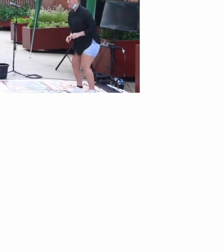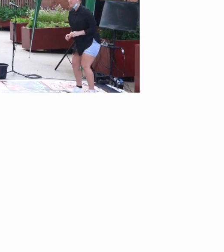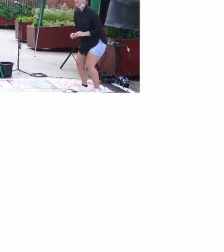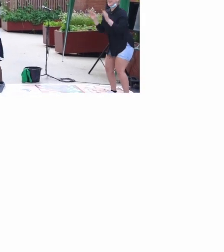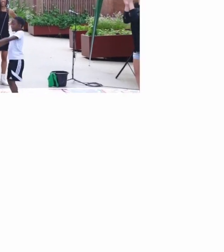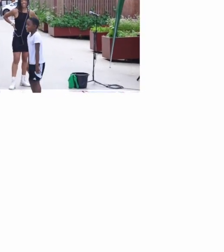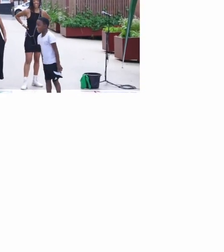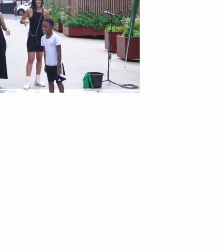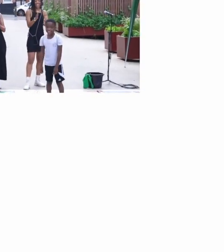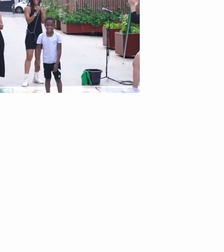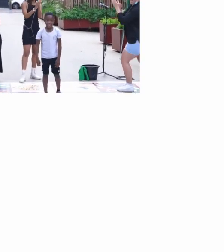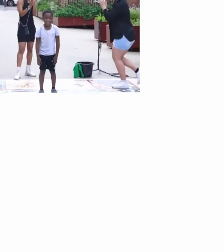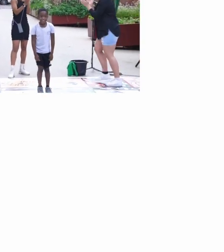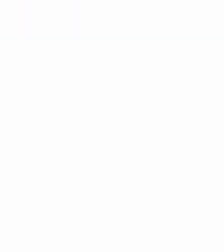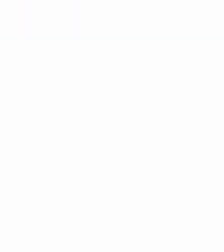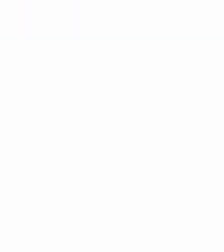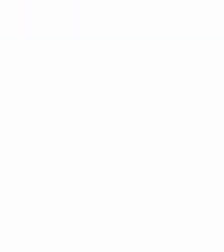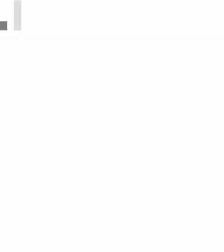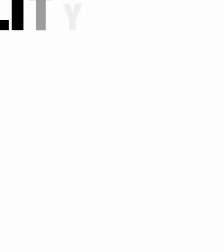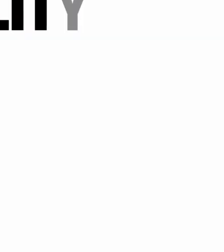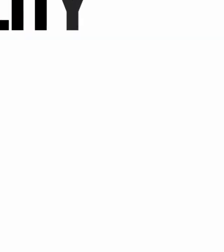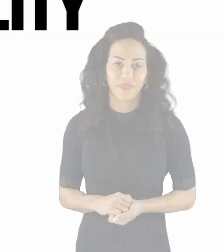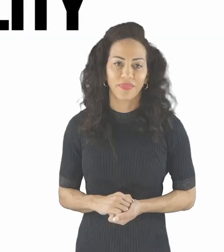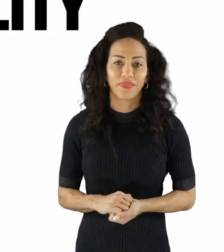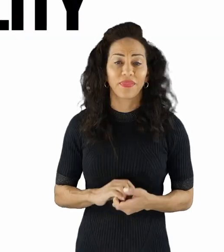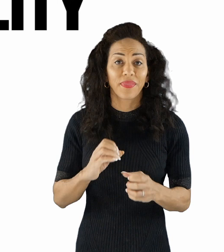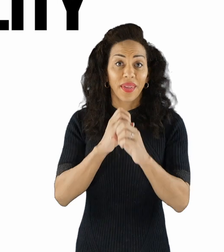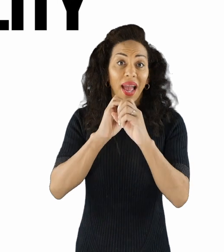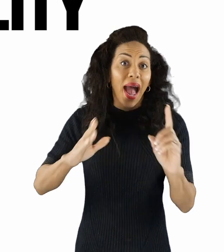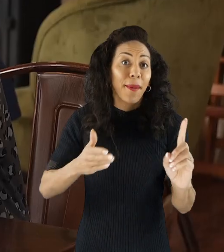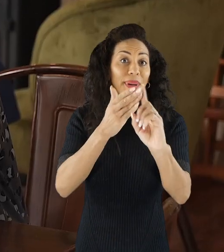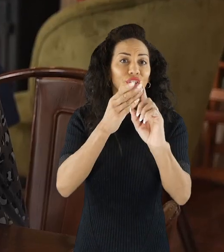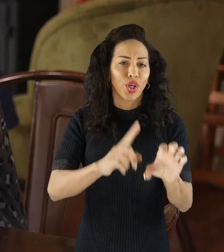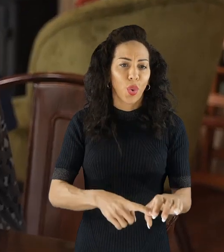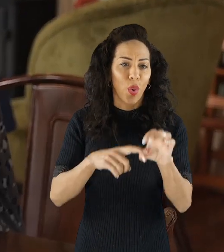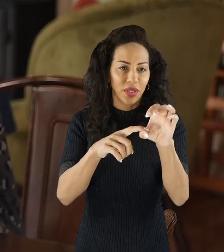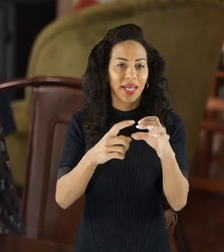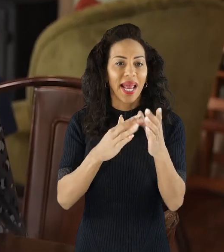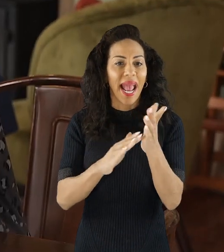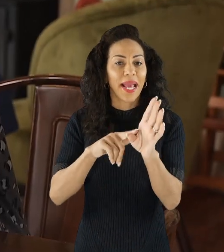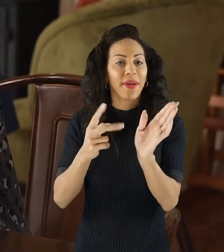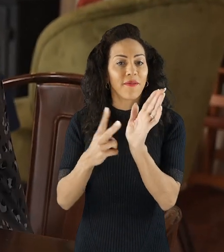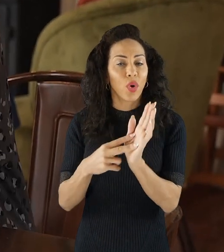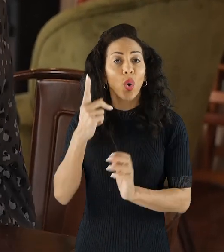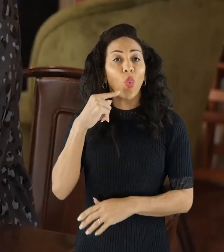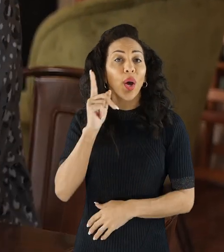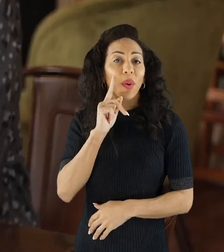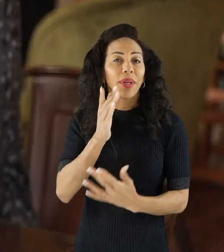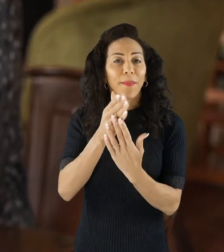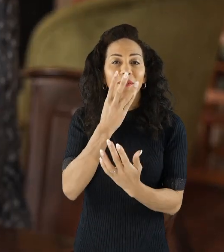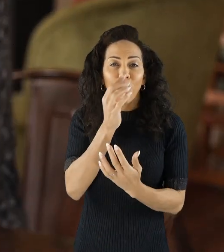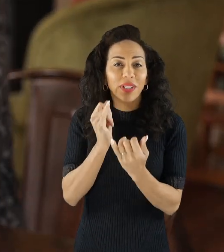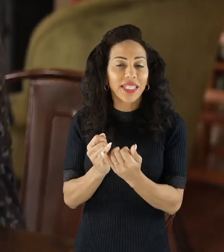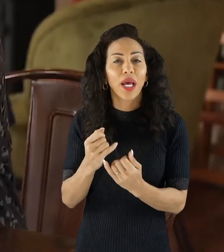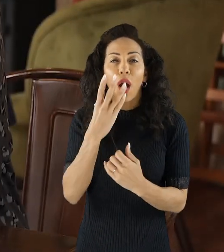and locations illustrate the spoken word. Ambition and quality. Amy Vaughan is a white woman in her mid-40s